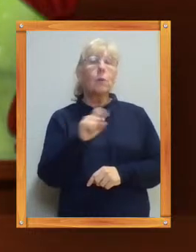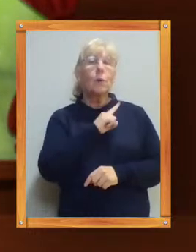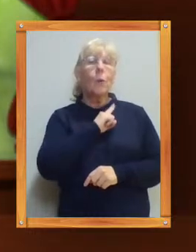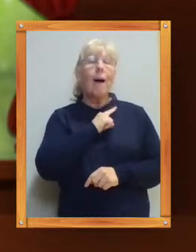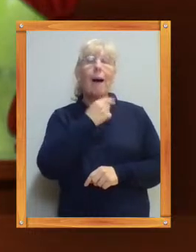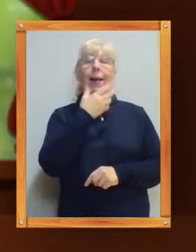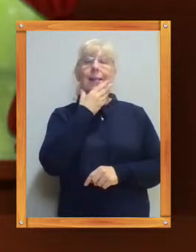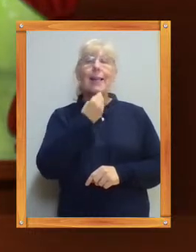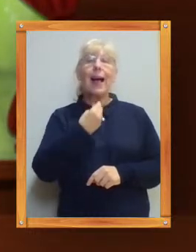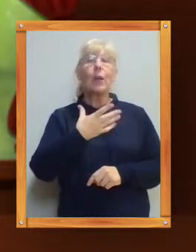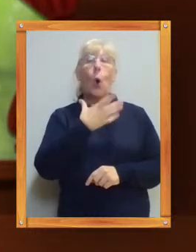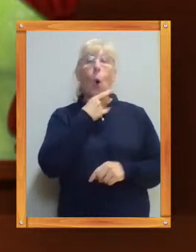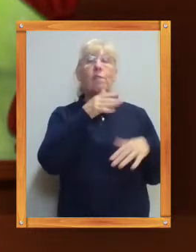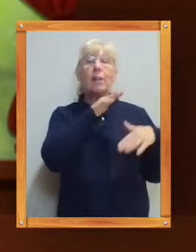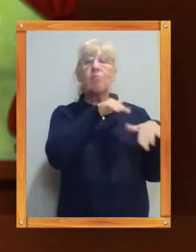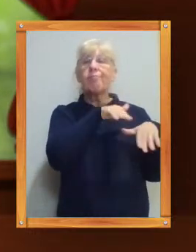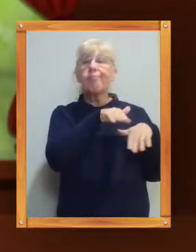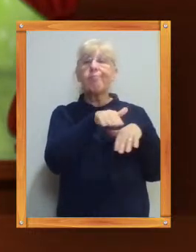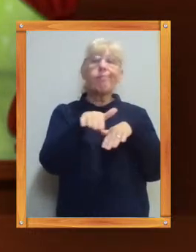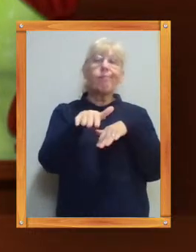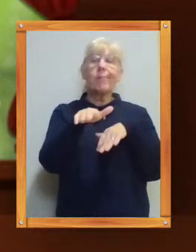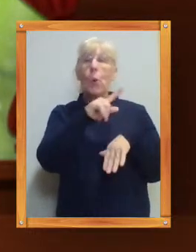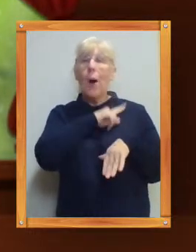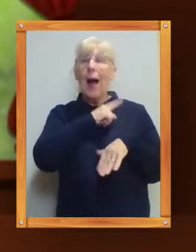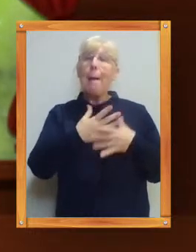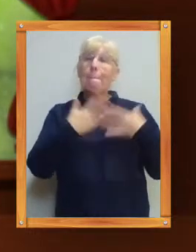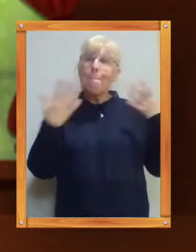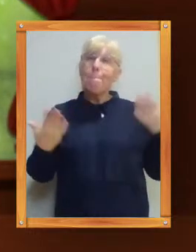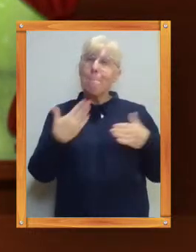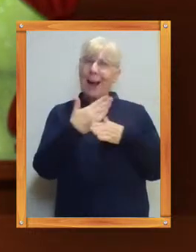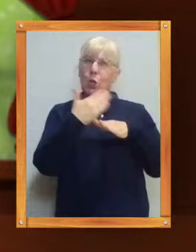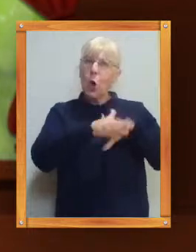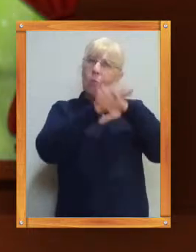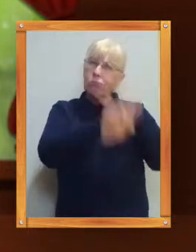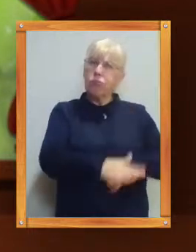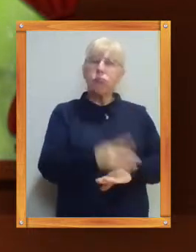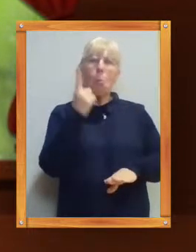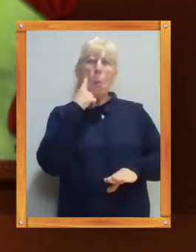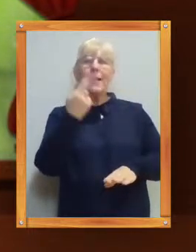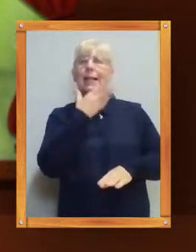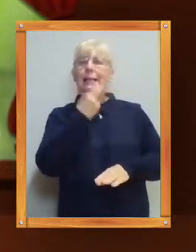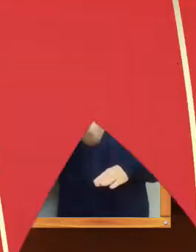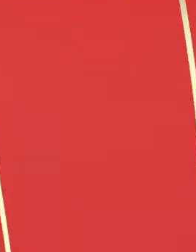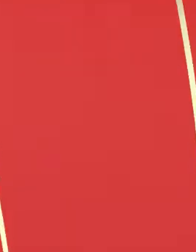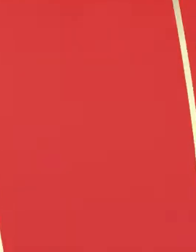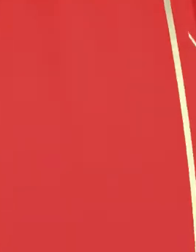Lane and switching on these lights. Let's go and find out how the big man's getting on, Santa.